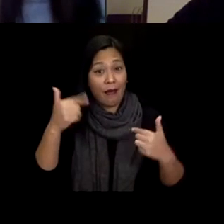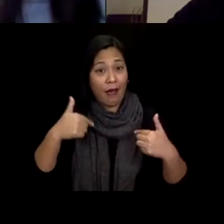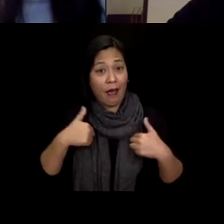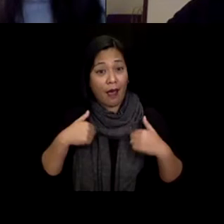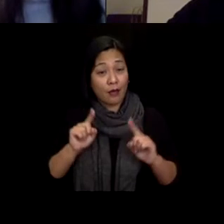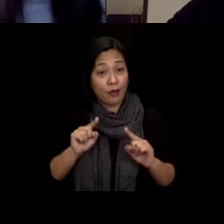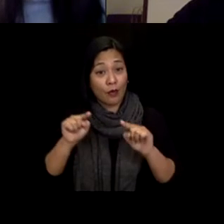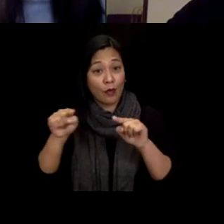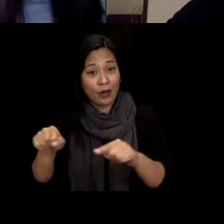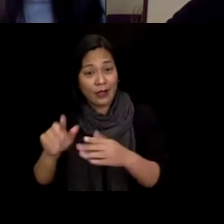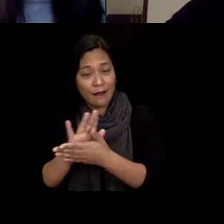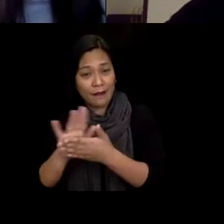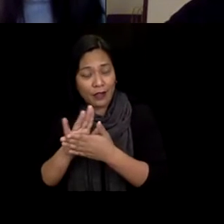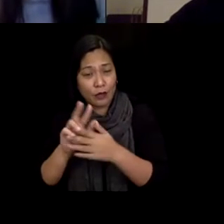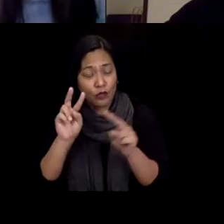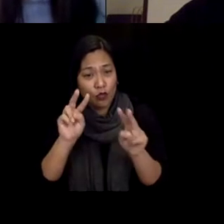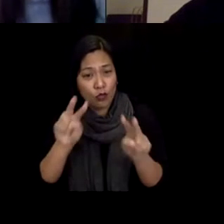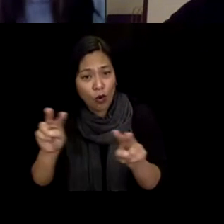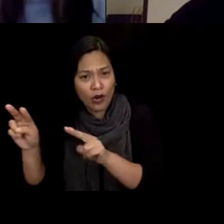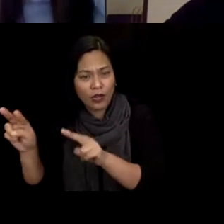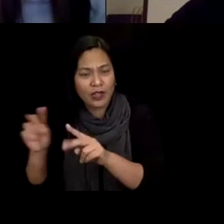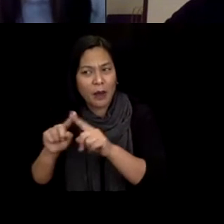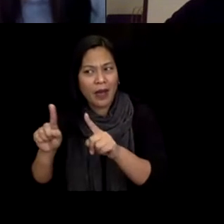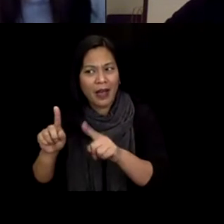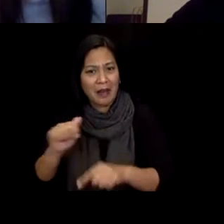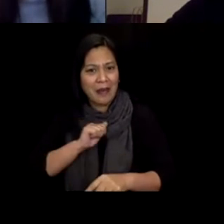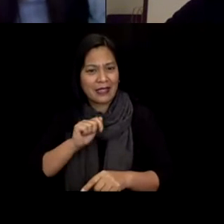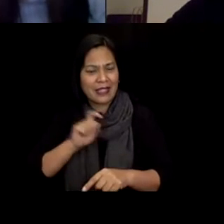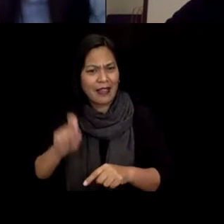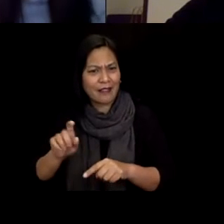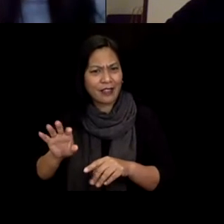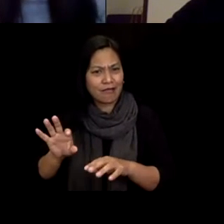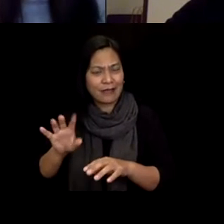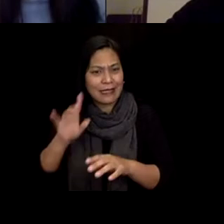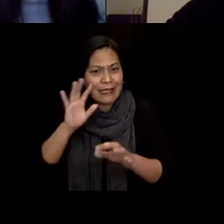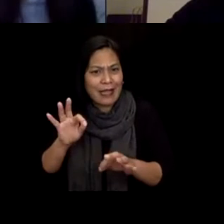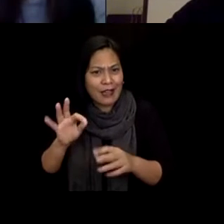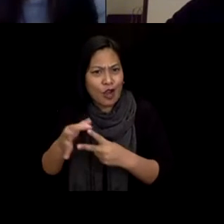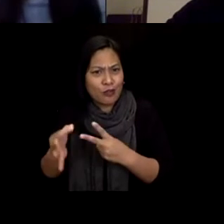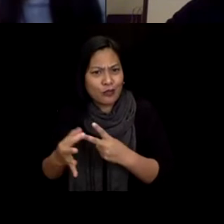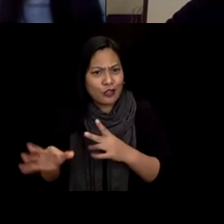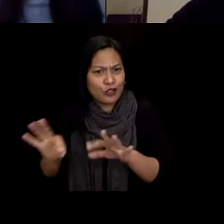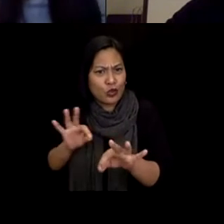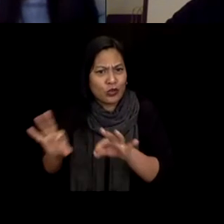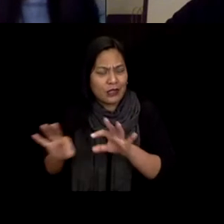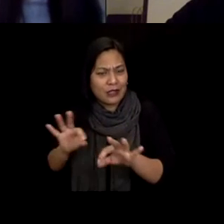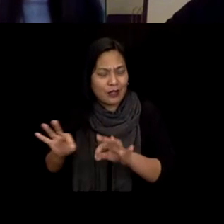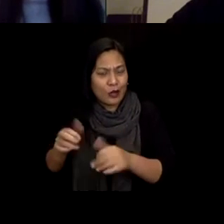you yourself have to curate your festival experience, because unless you